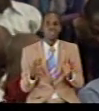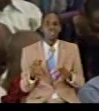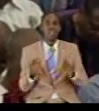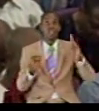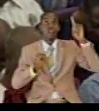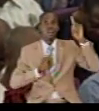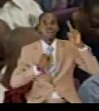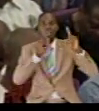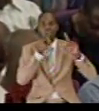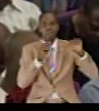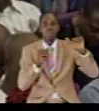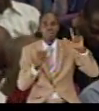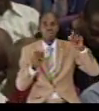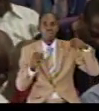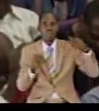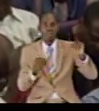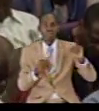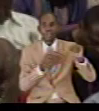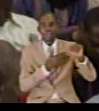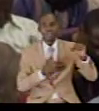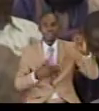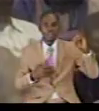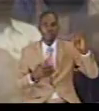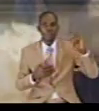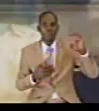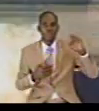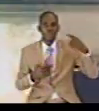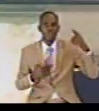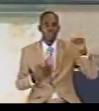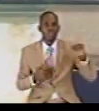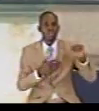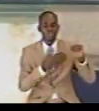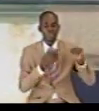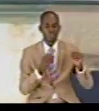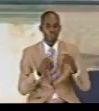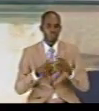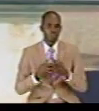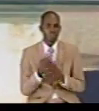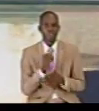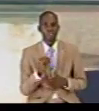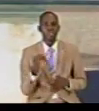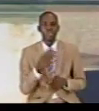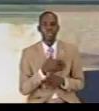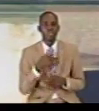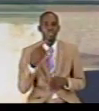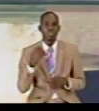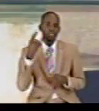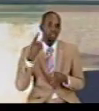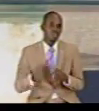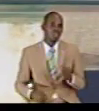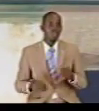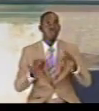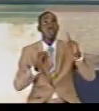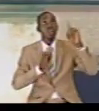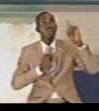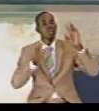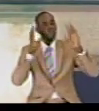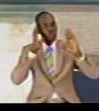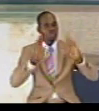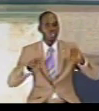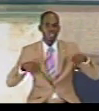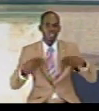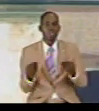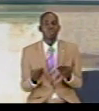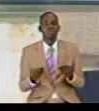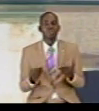Alpha and Omega, the beginning and the end. I will give. Here is the